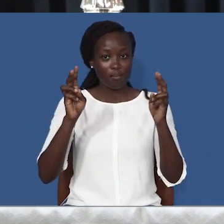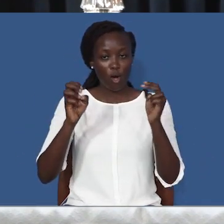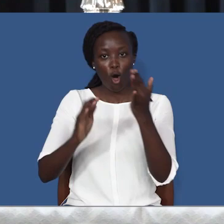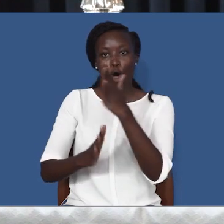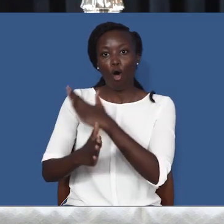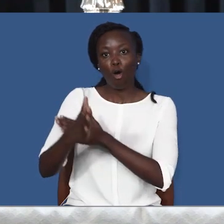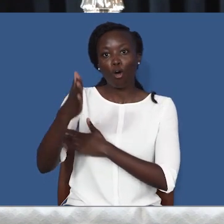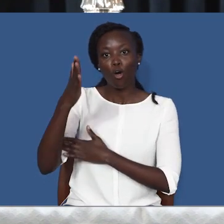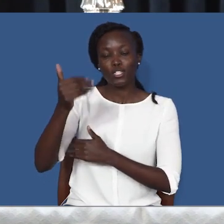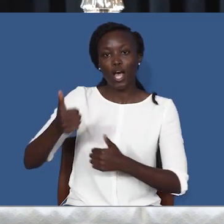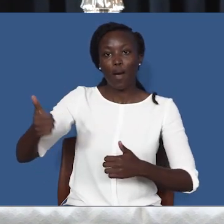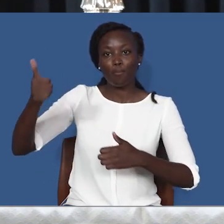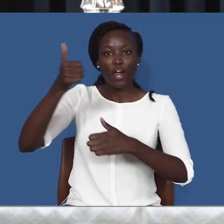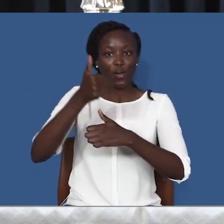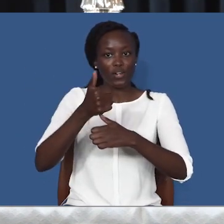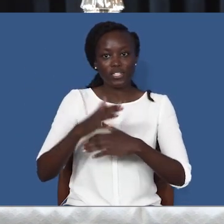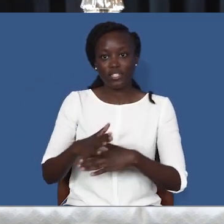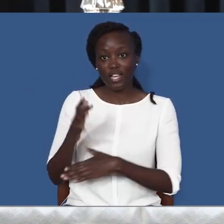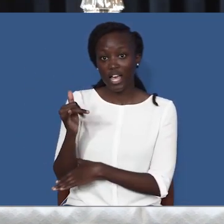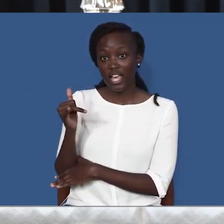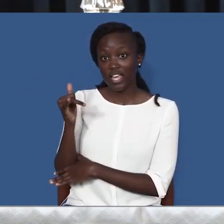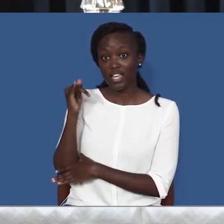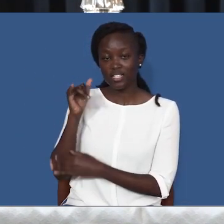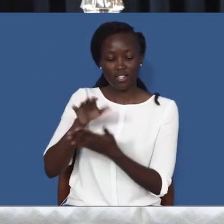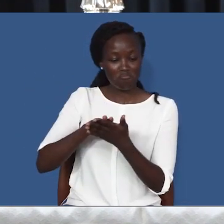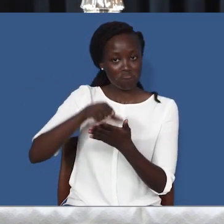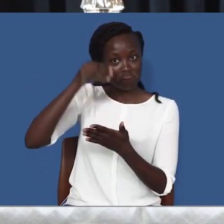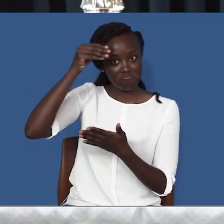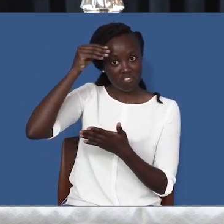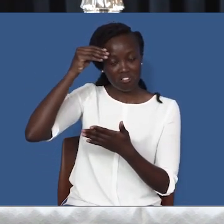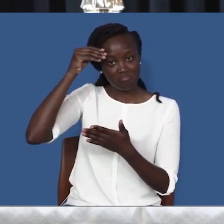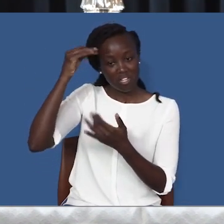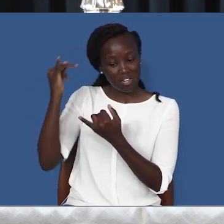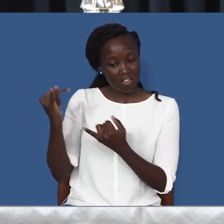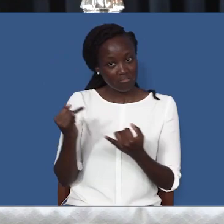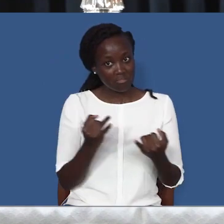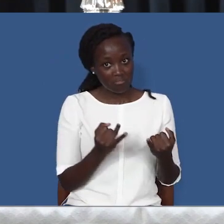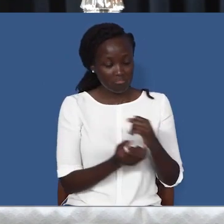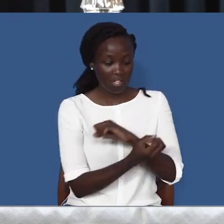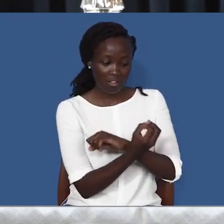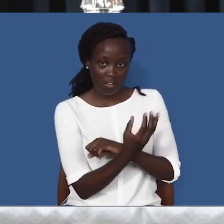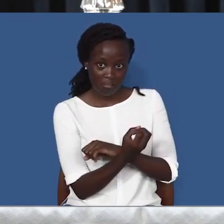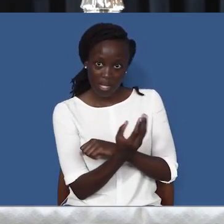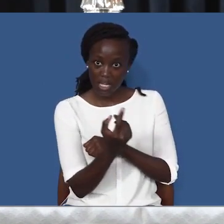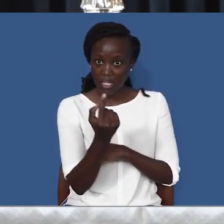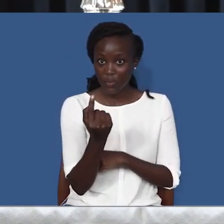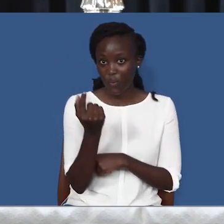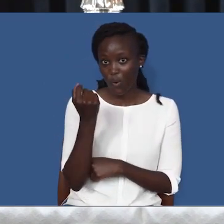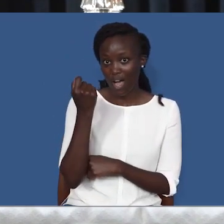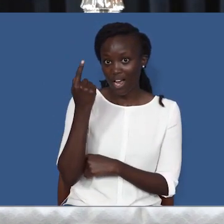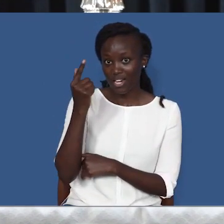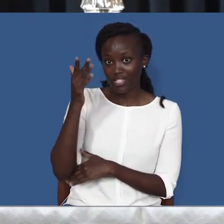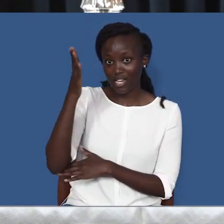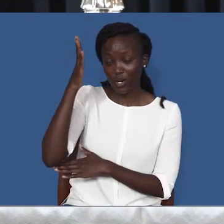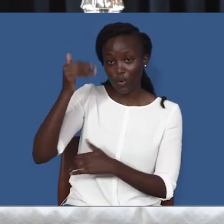priority and ours. And yesterday we began with a very wonderful introduction of understanding God's priority